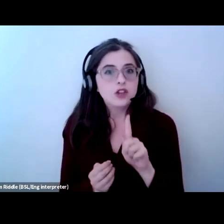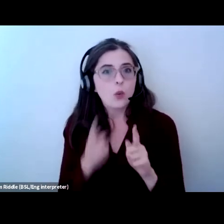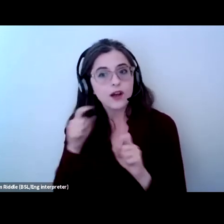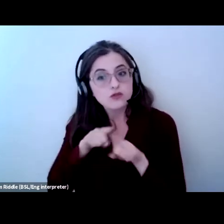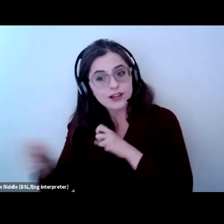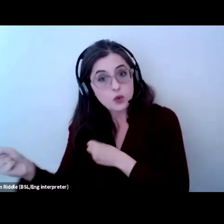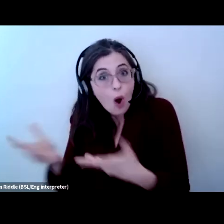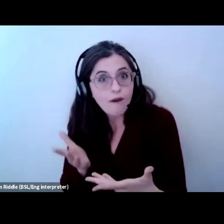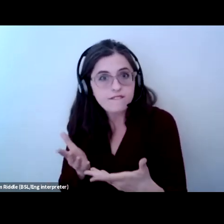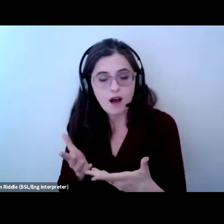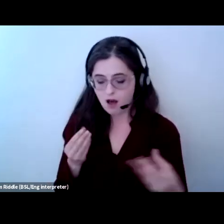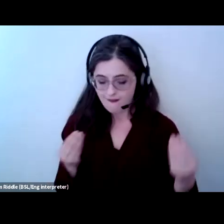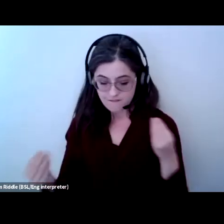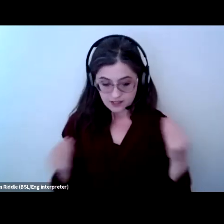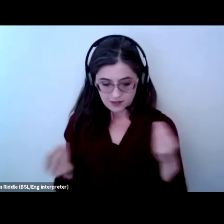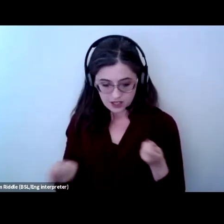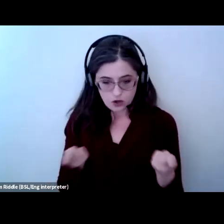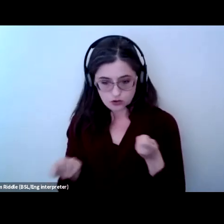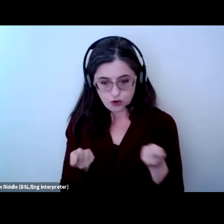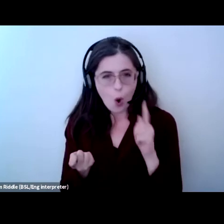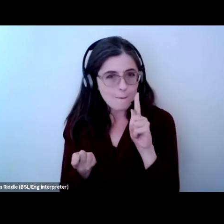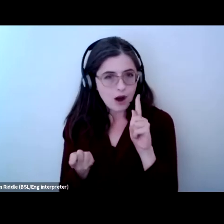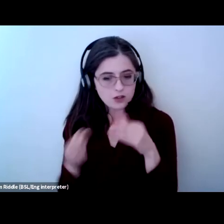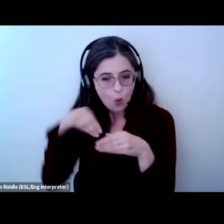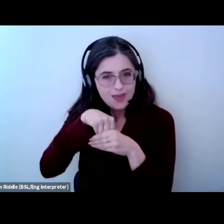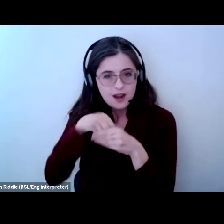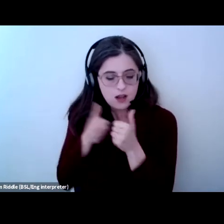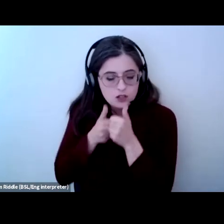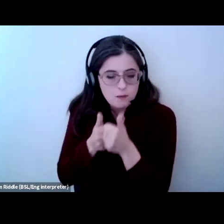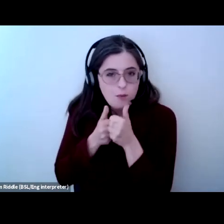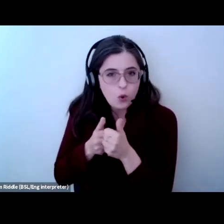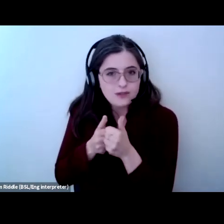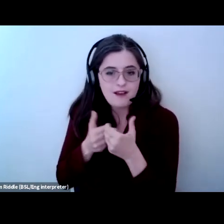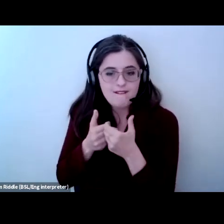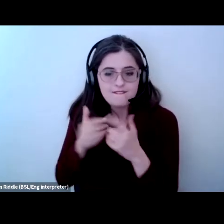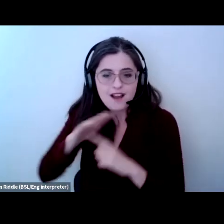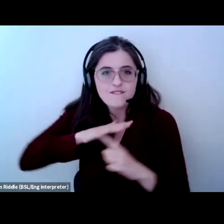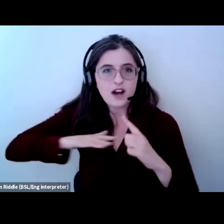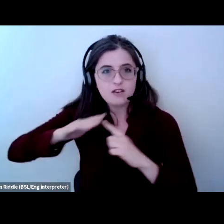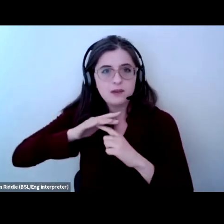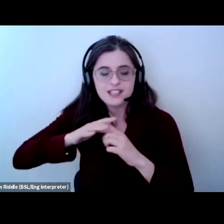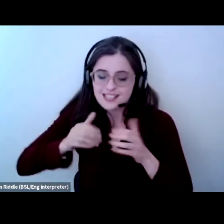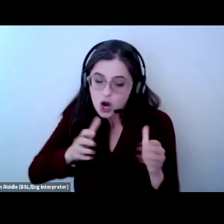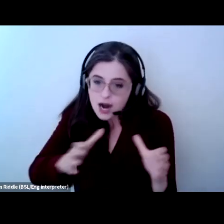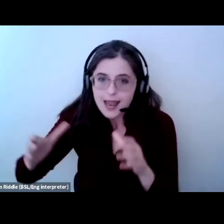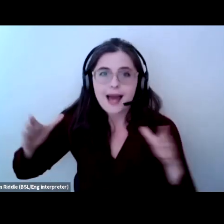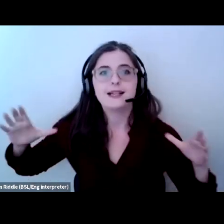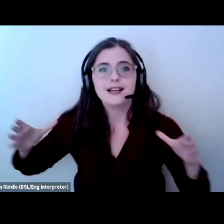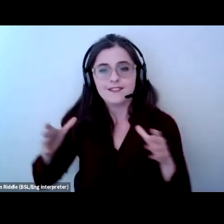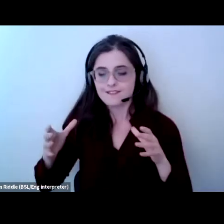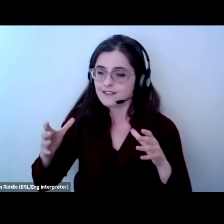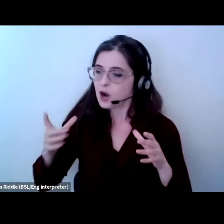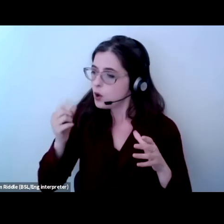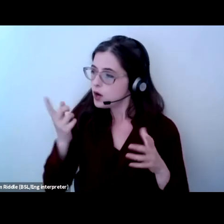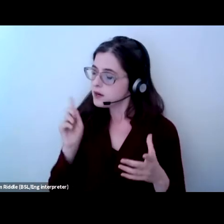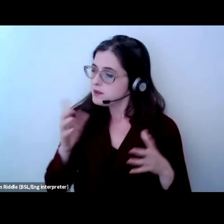offer that flexibility and control, but within a supportive environment that's a collective where people can come together and